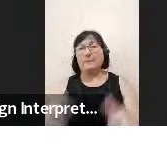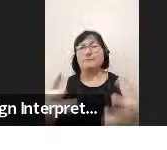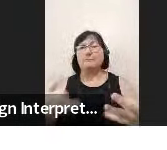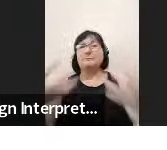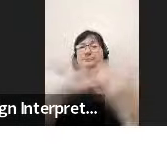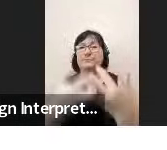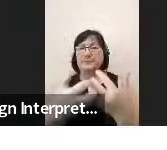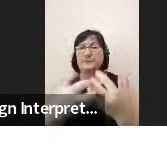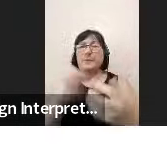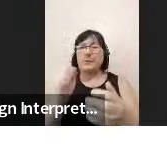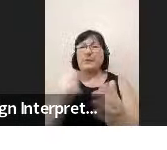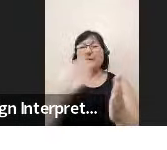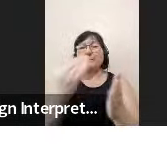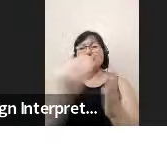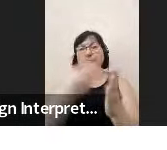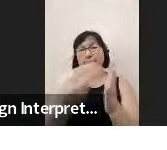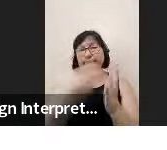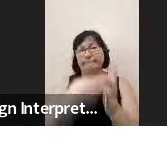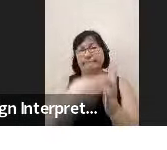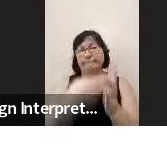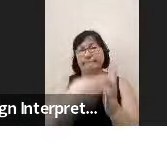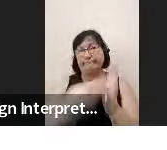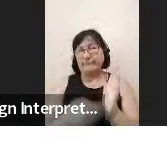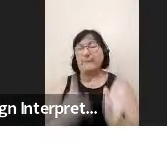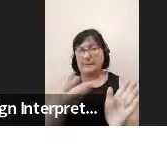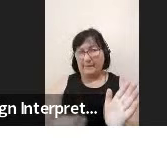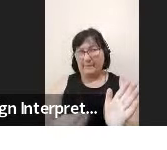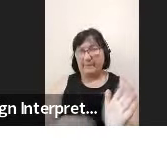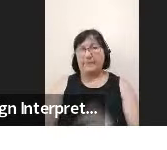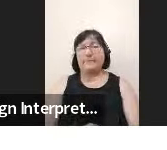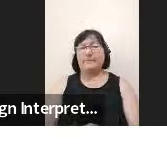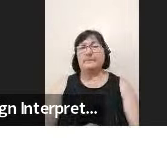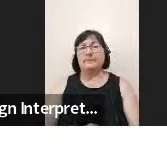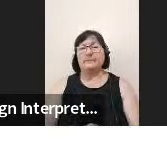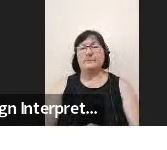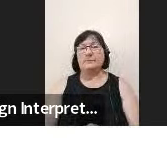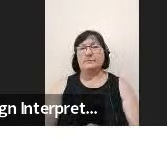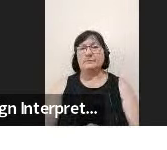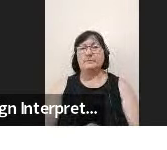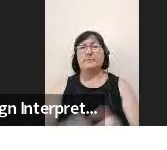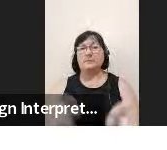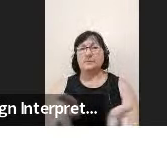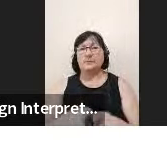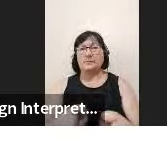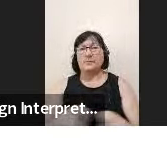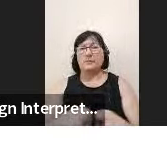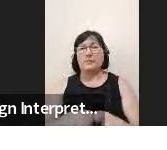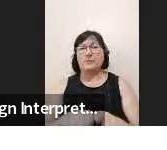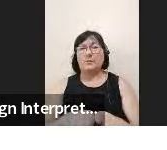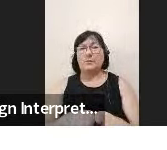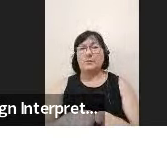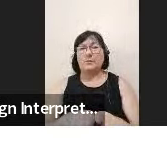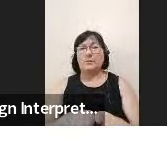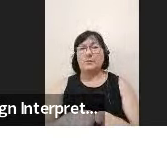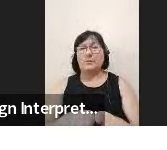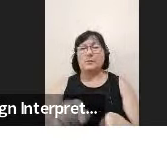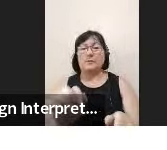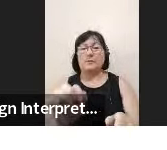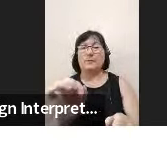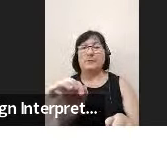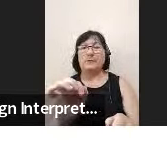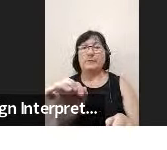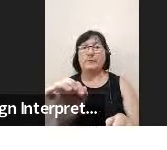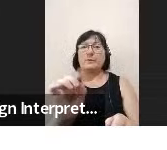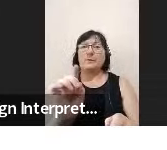Colleagues, we also asking you to ensure that amongst your employees, at least there are 2 employees who have sufficient knowledge